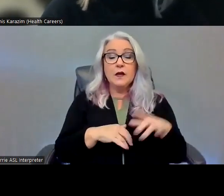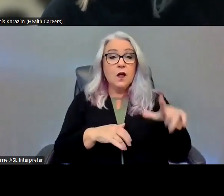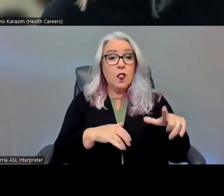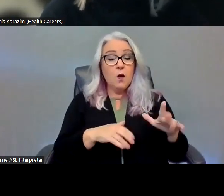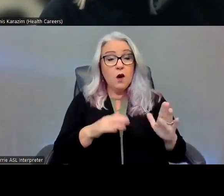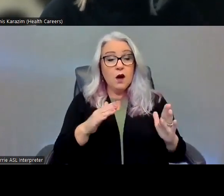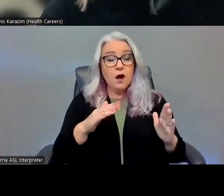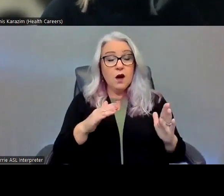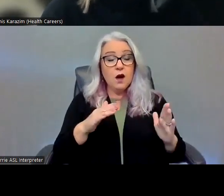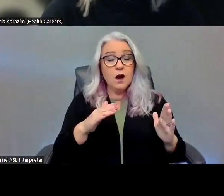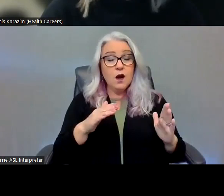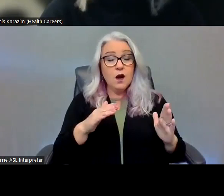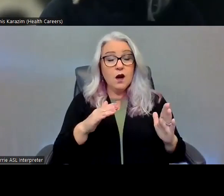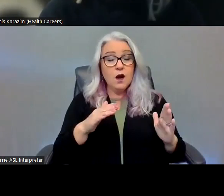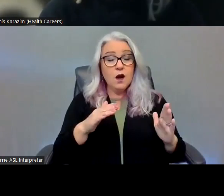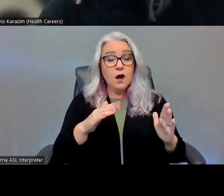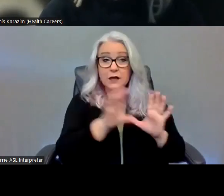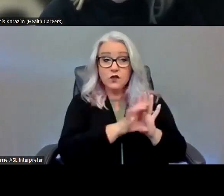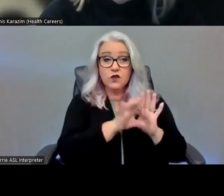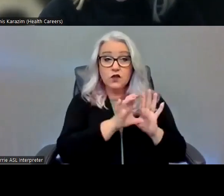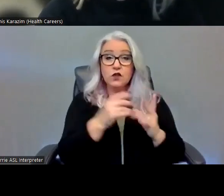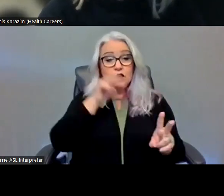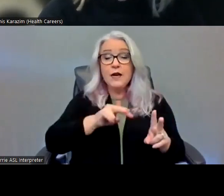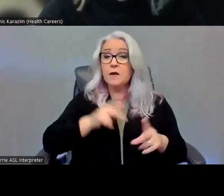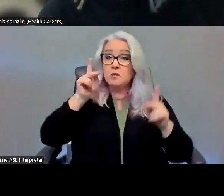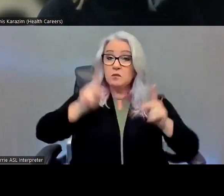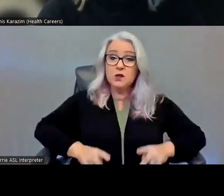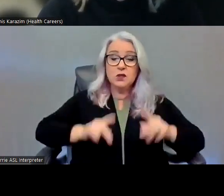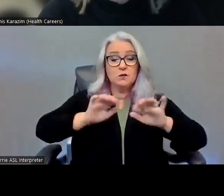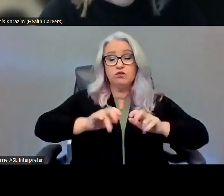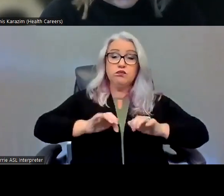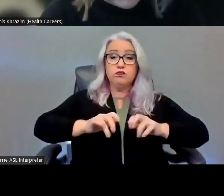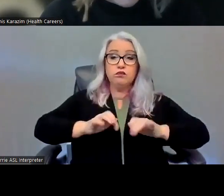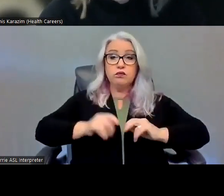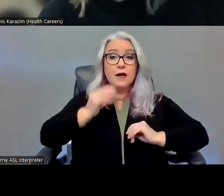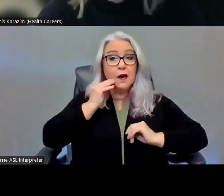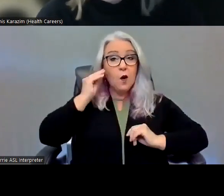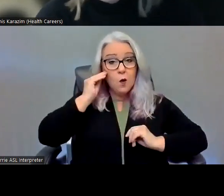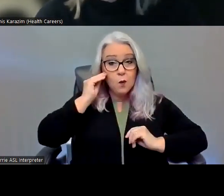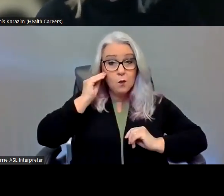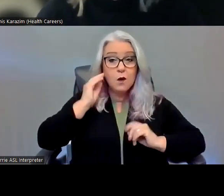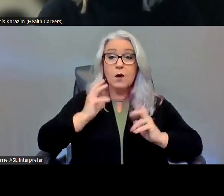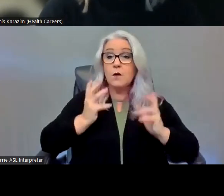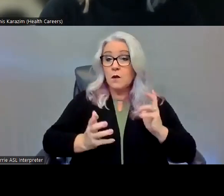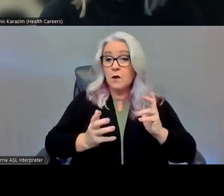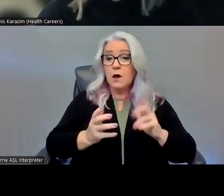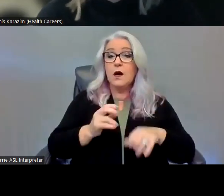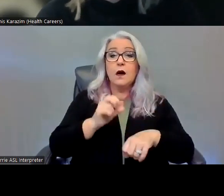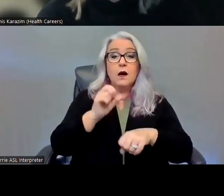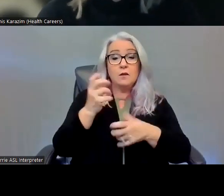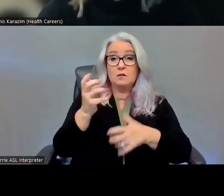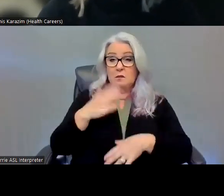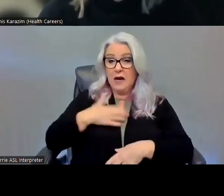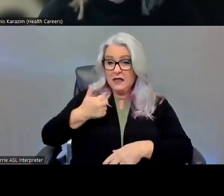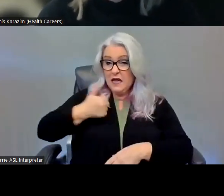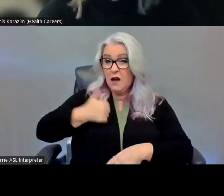a person working on a computer from home. As a workforce dean, I worked